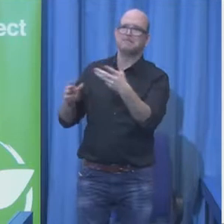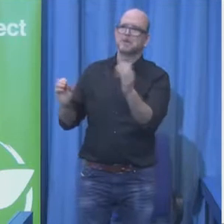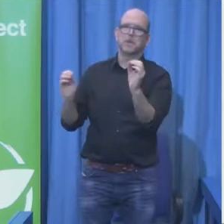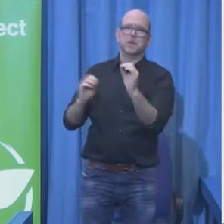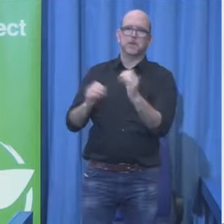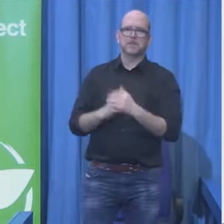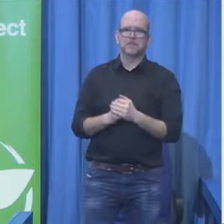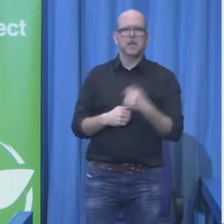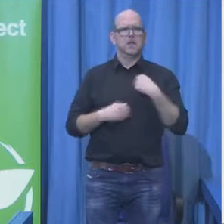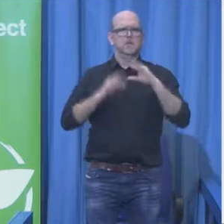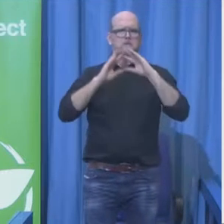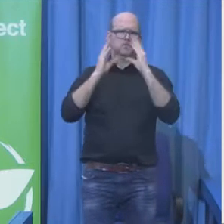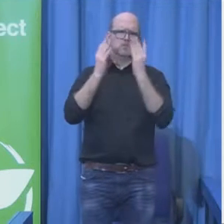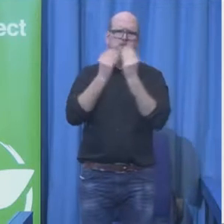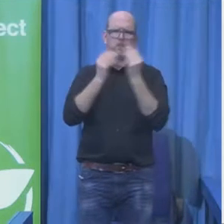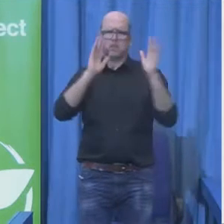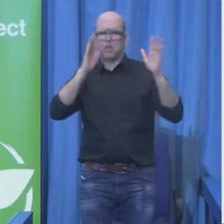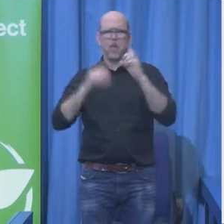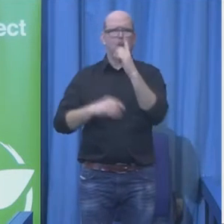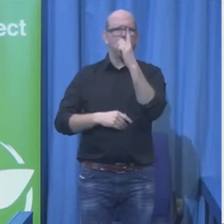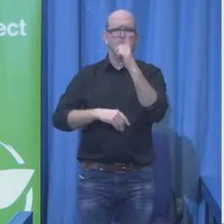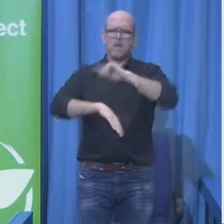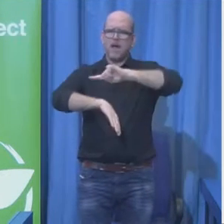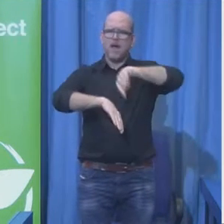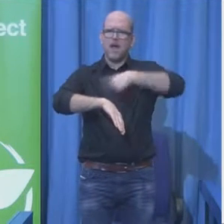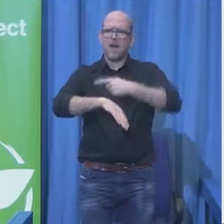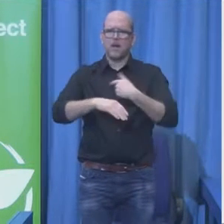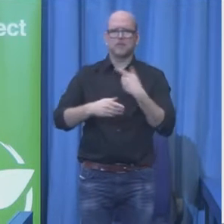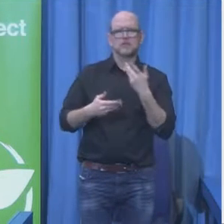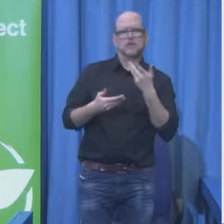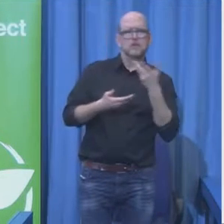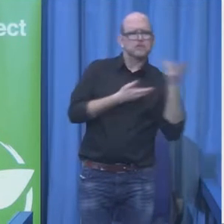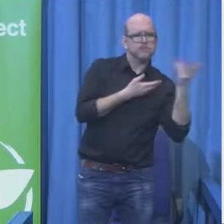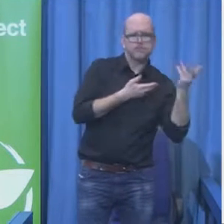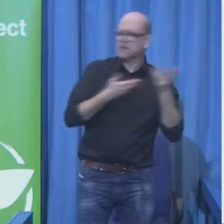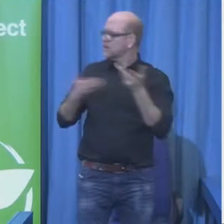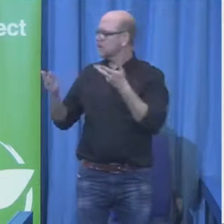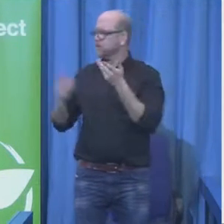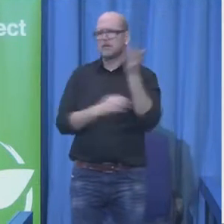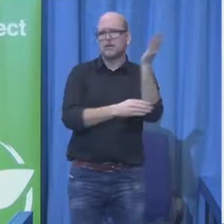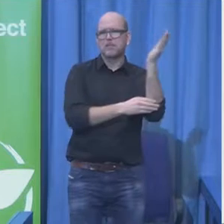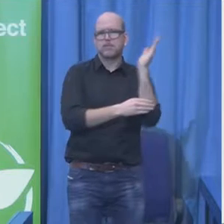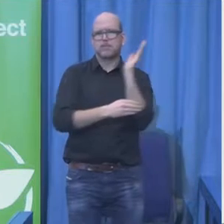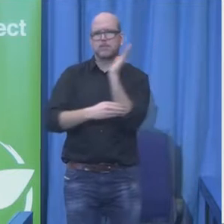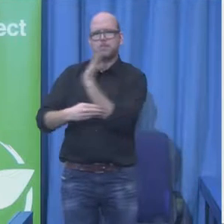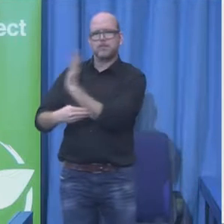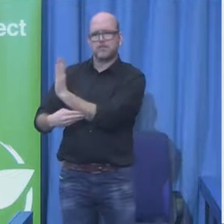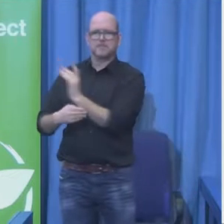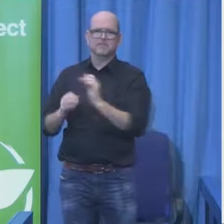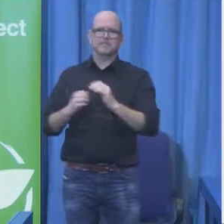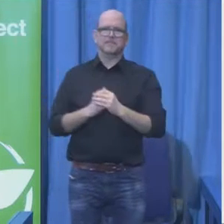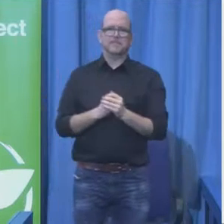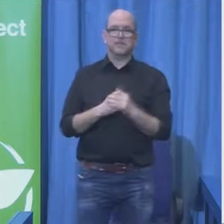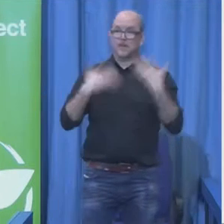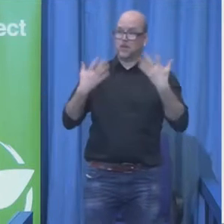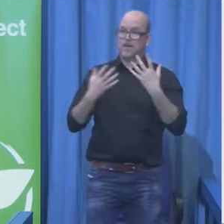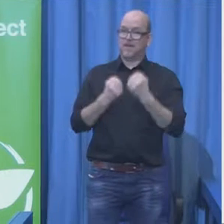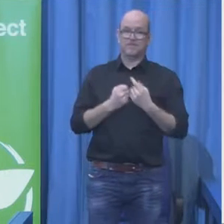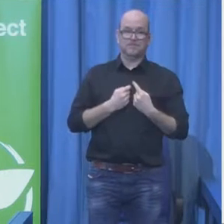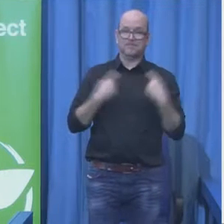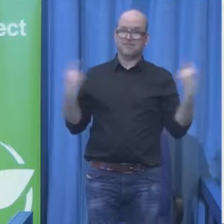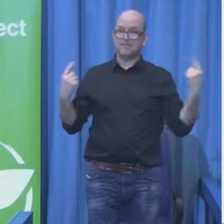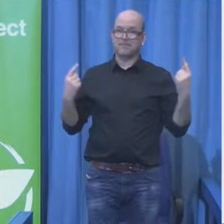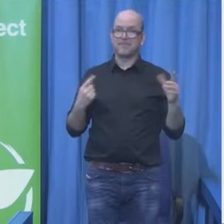for this session. As you know, we're starting a bit late. And we have six distinguished panel